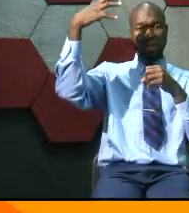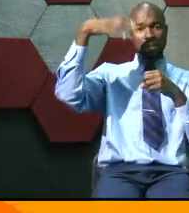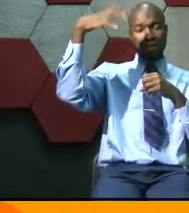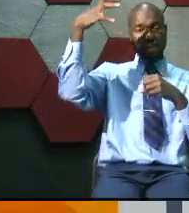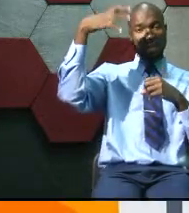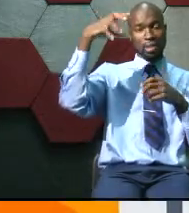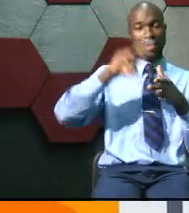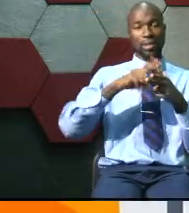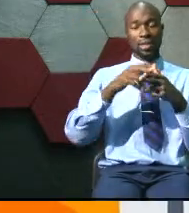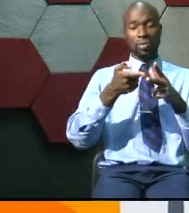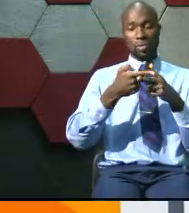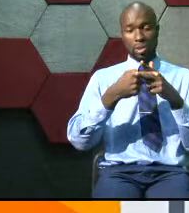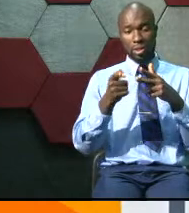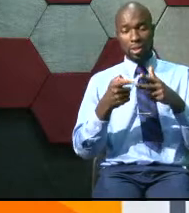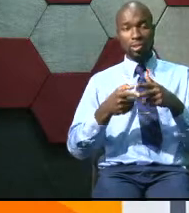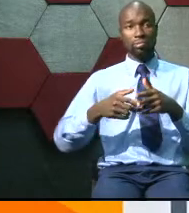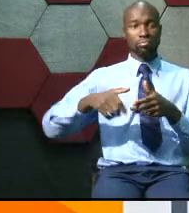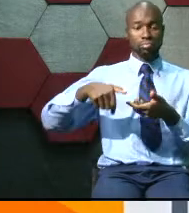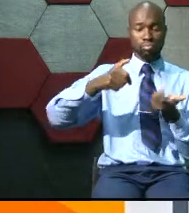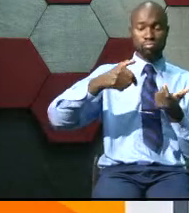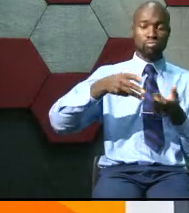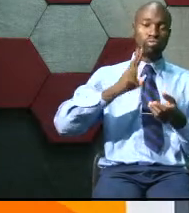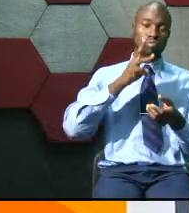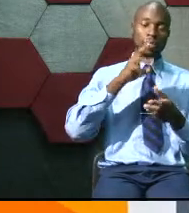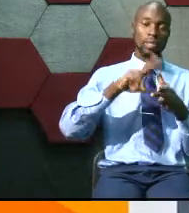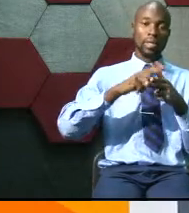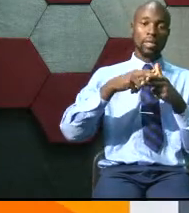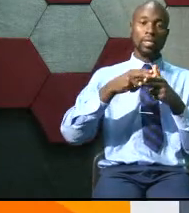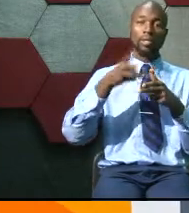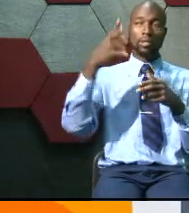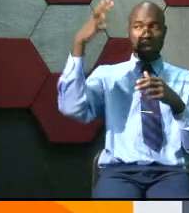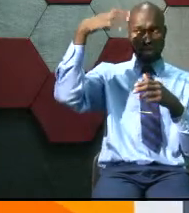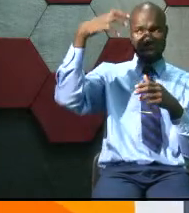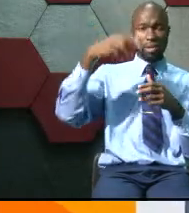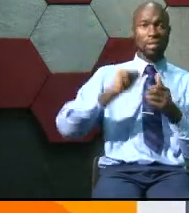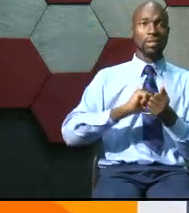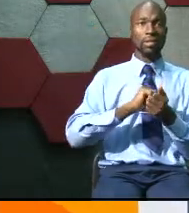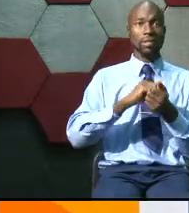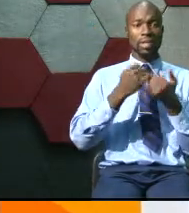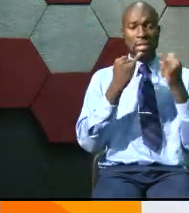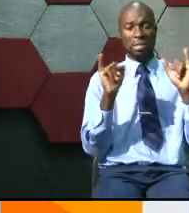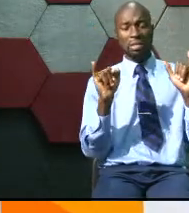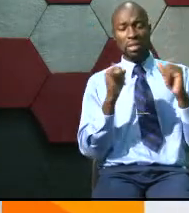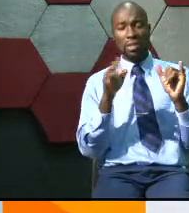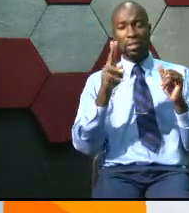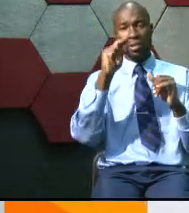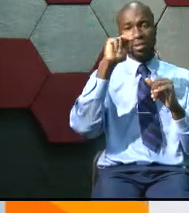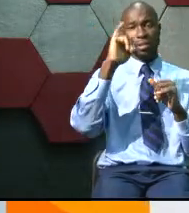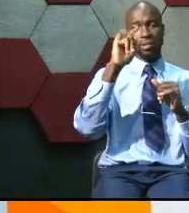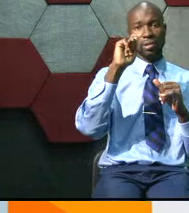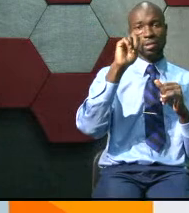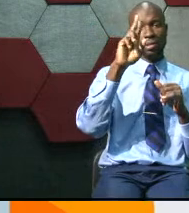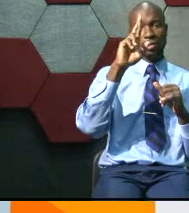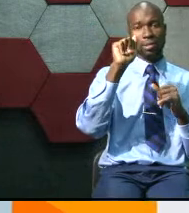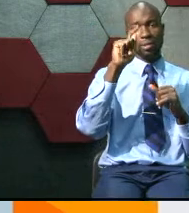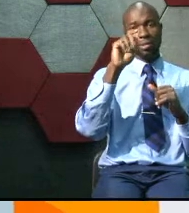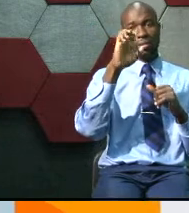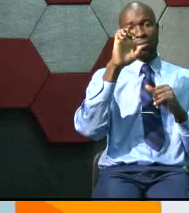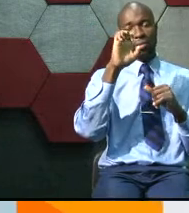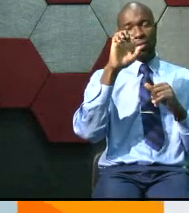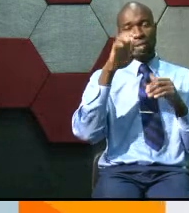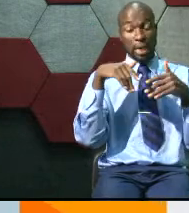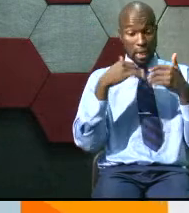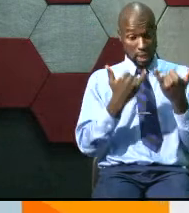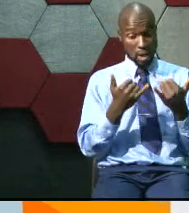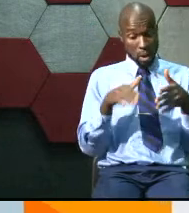so what happens that the water washes away the nitrates. So their project enables you to be able to retain the nitrates, which are